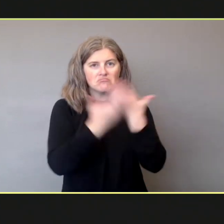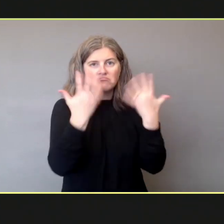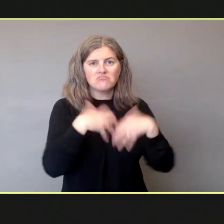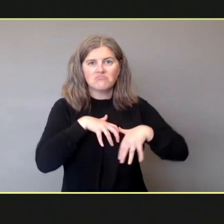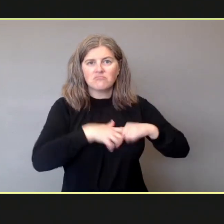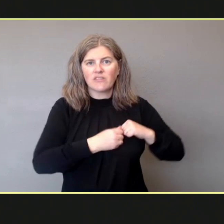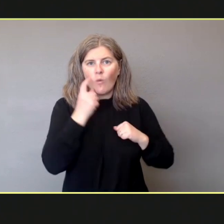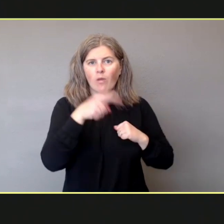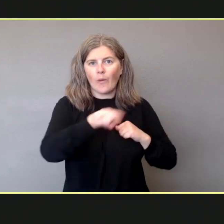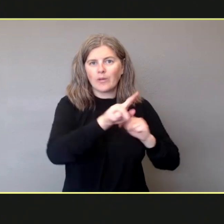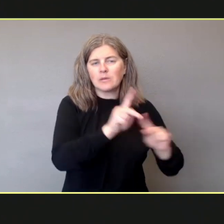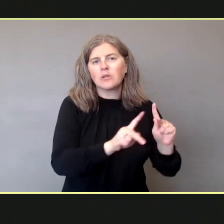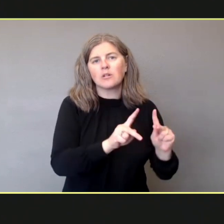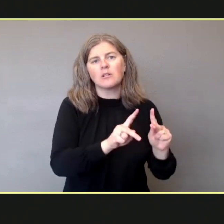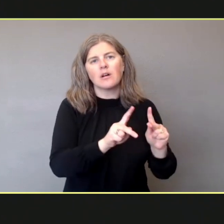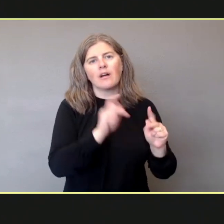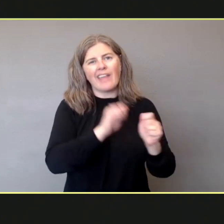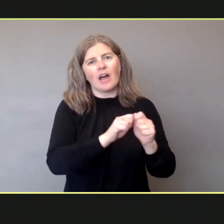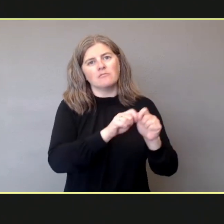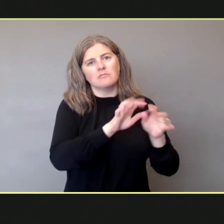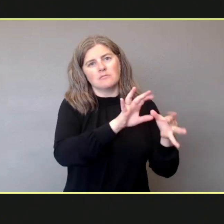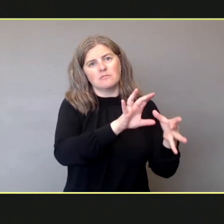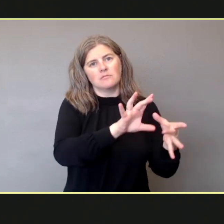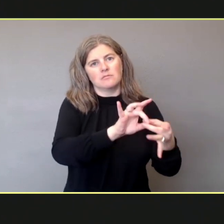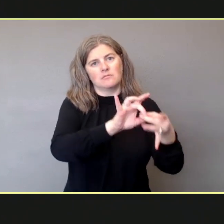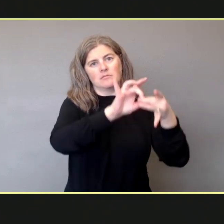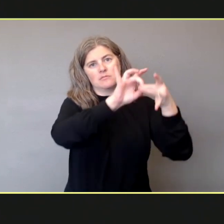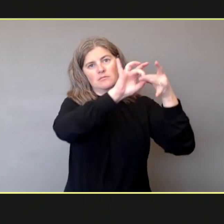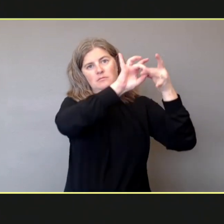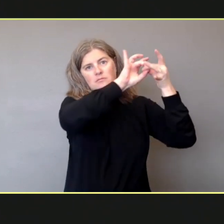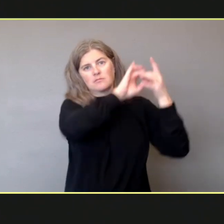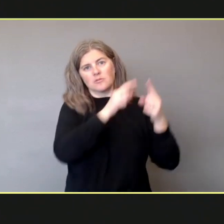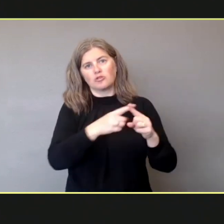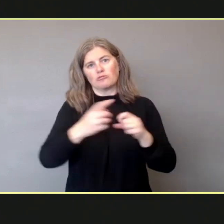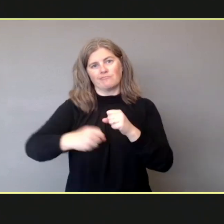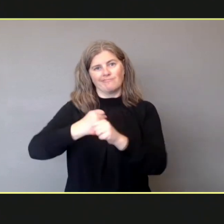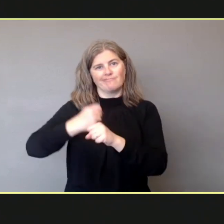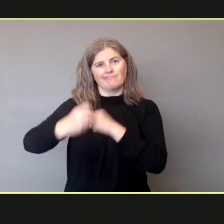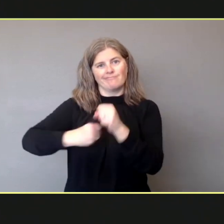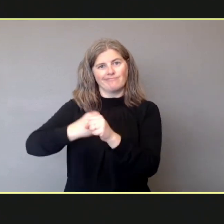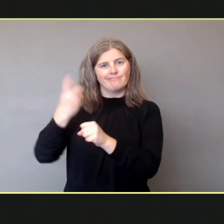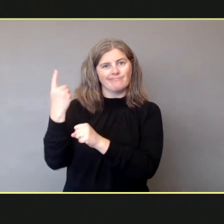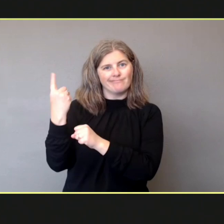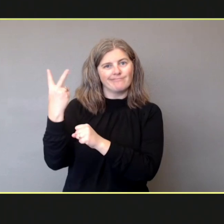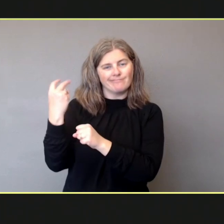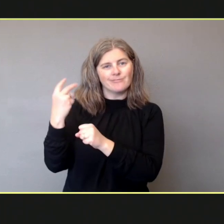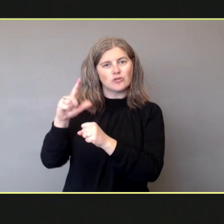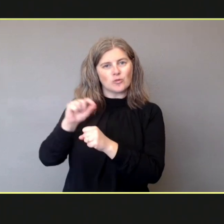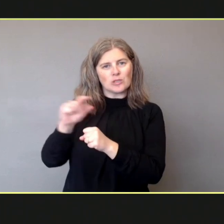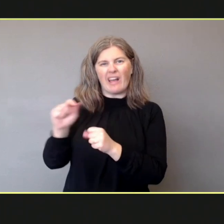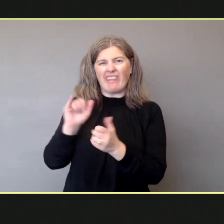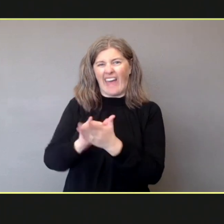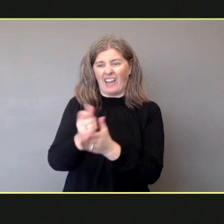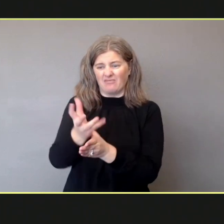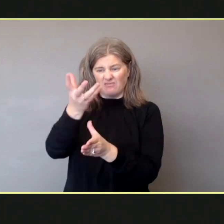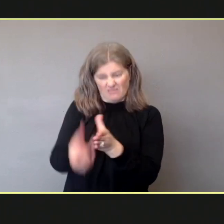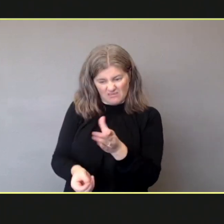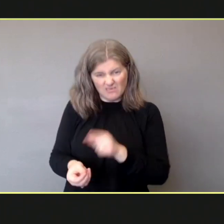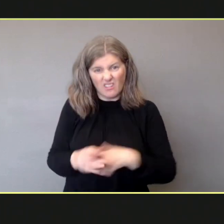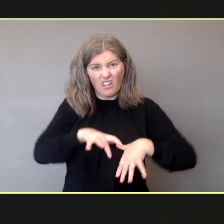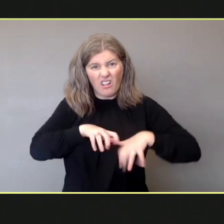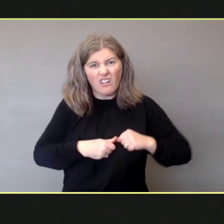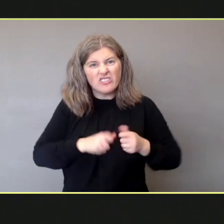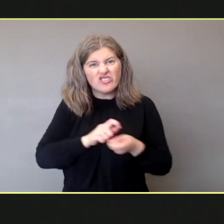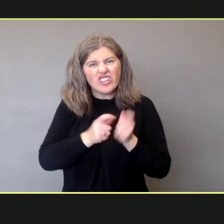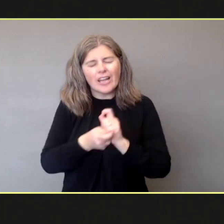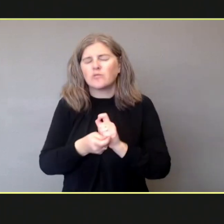those folks. And that does go all the way back to 2020. That part hasn't changed, but we are actually